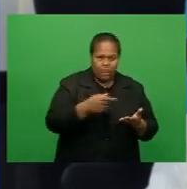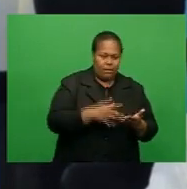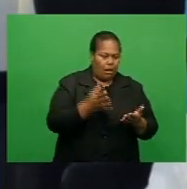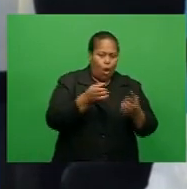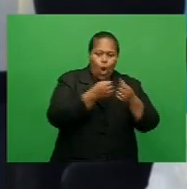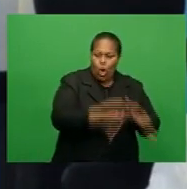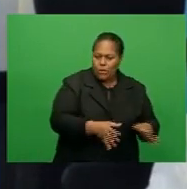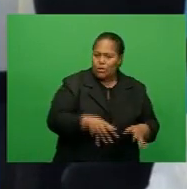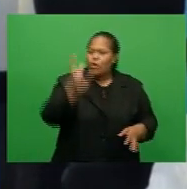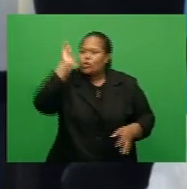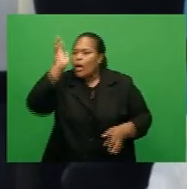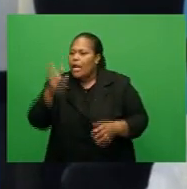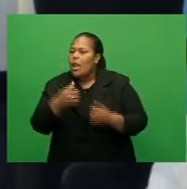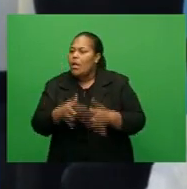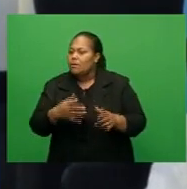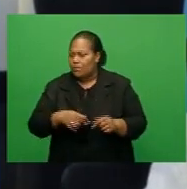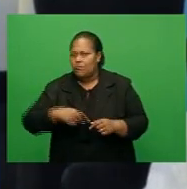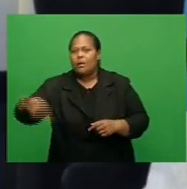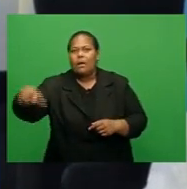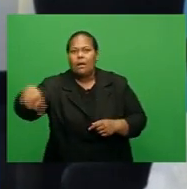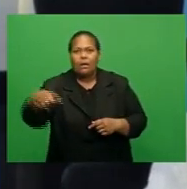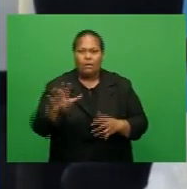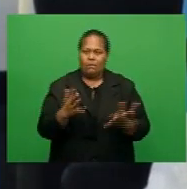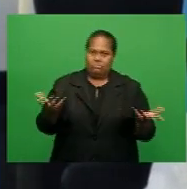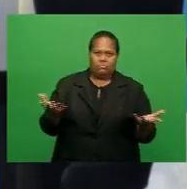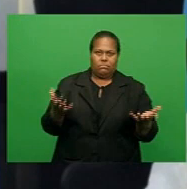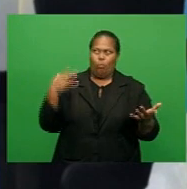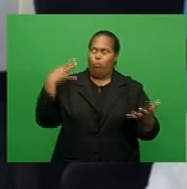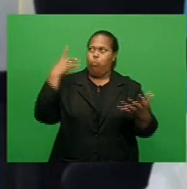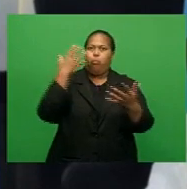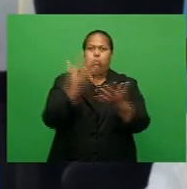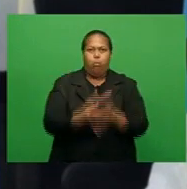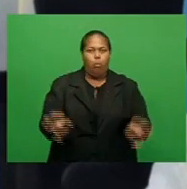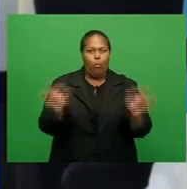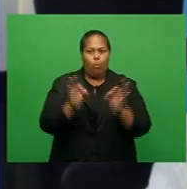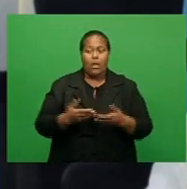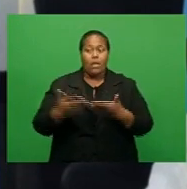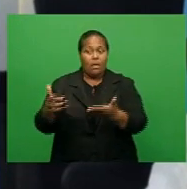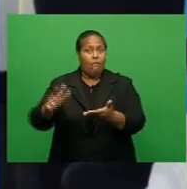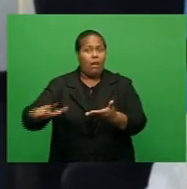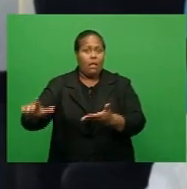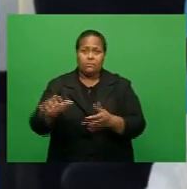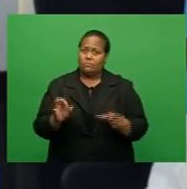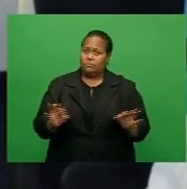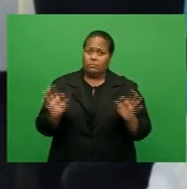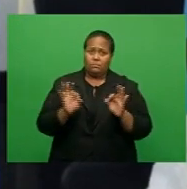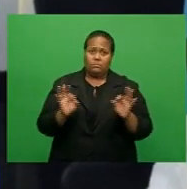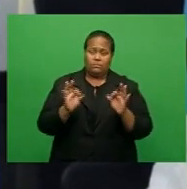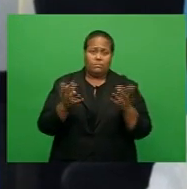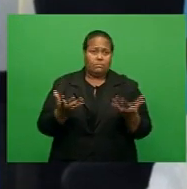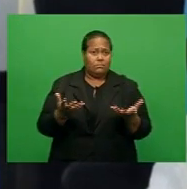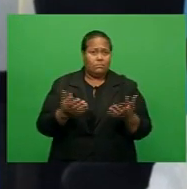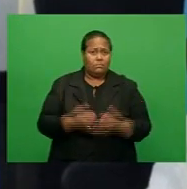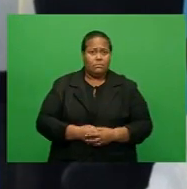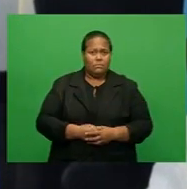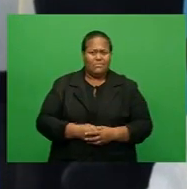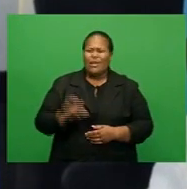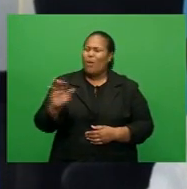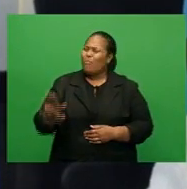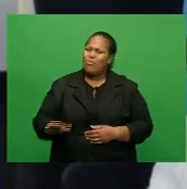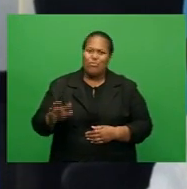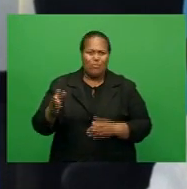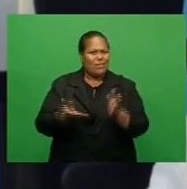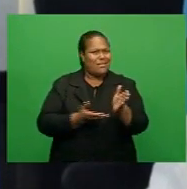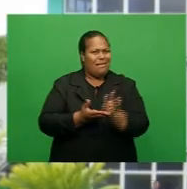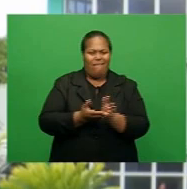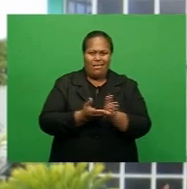granted lots till today. Most of the public complaints were in regards to poor level of service provided by Housing